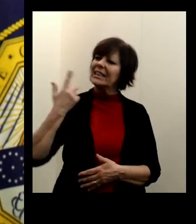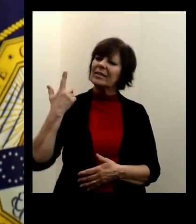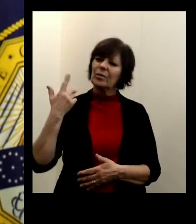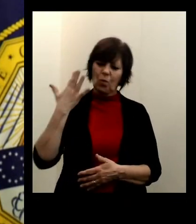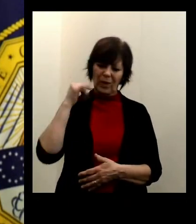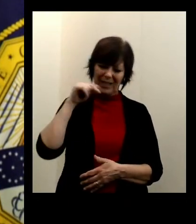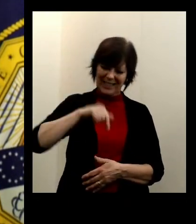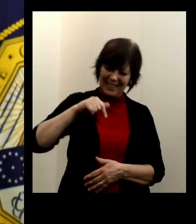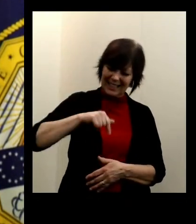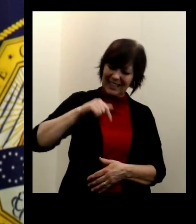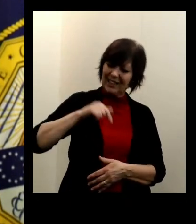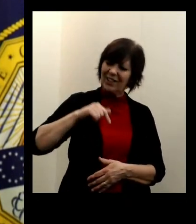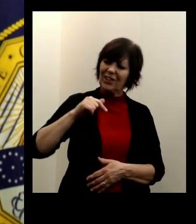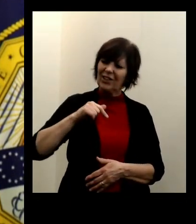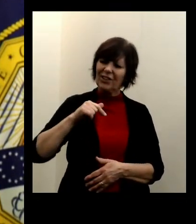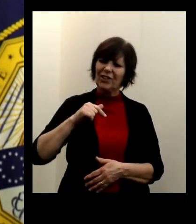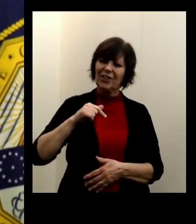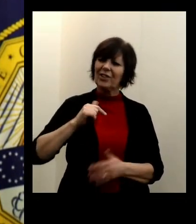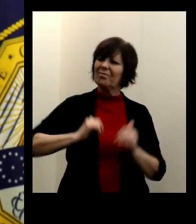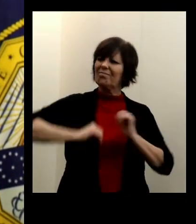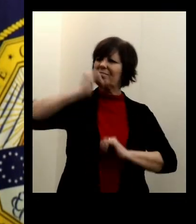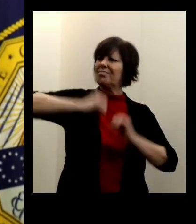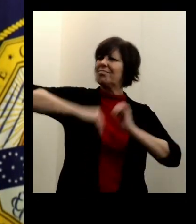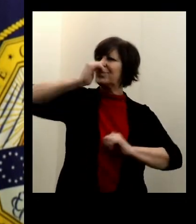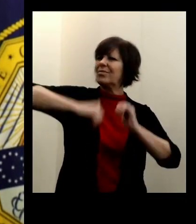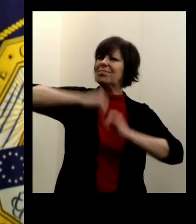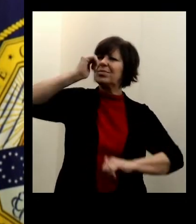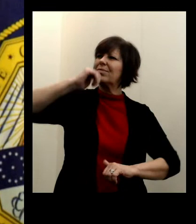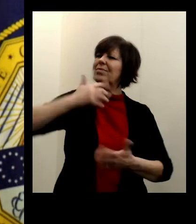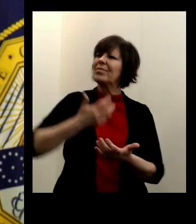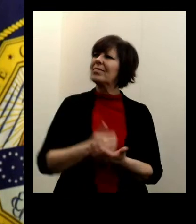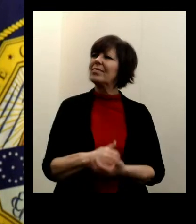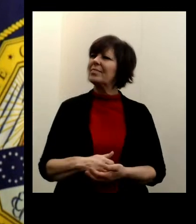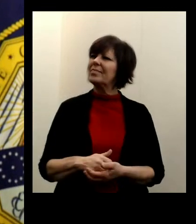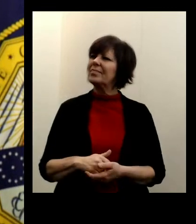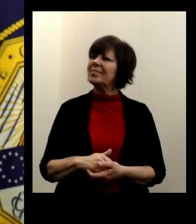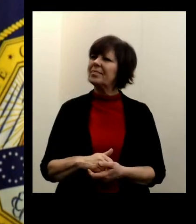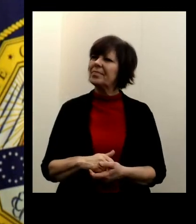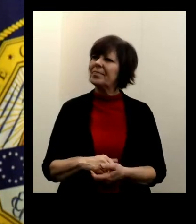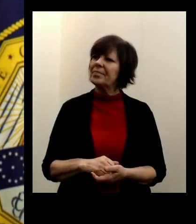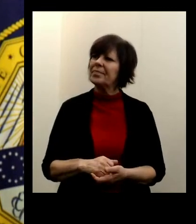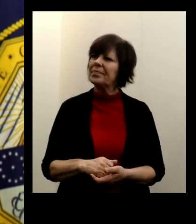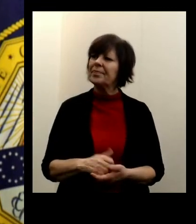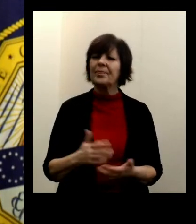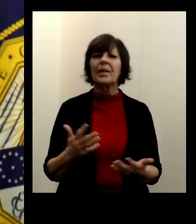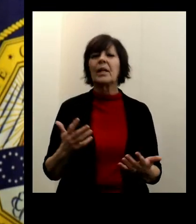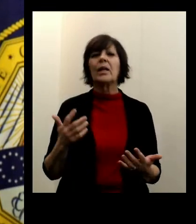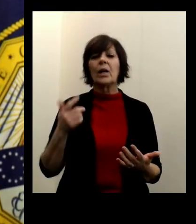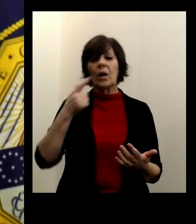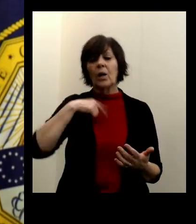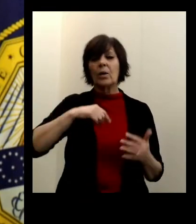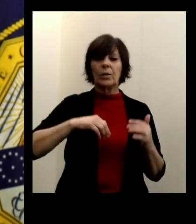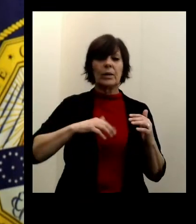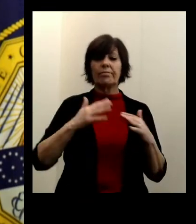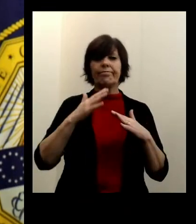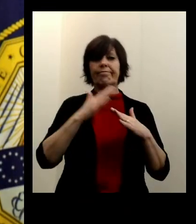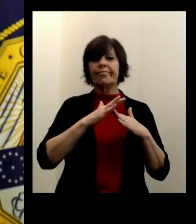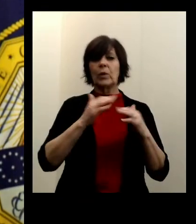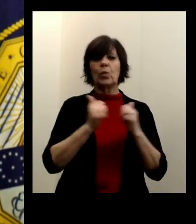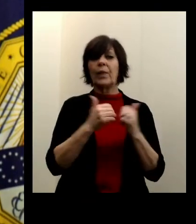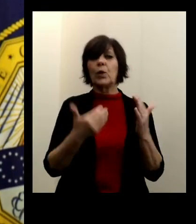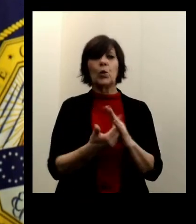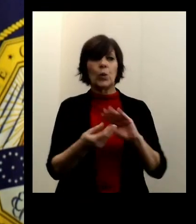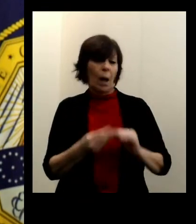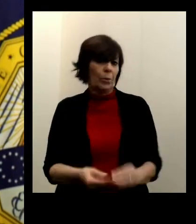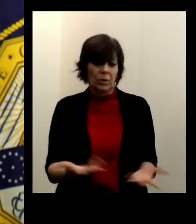County surpassed other counties and deaths over the past several weeks, months? Well, we were number one when it came to new cases.